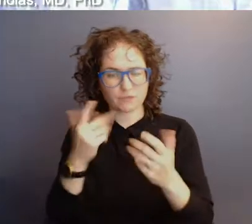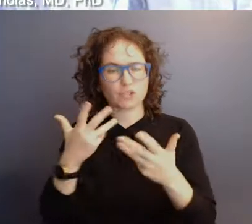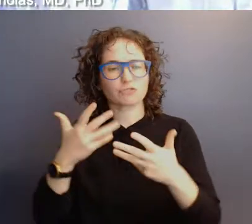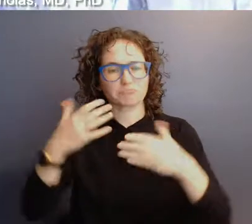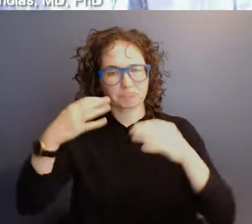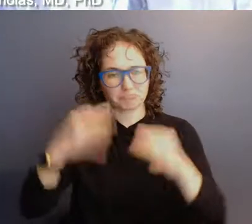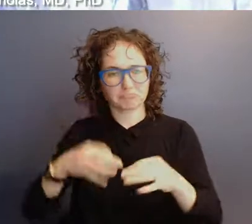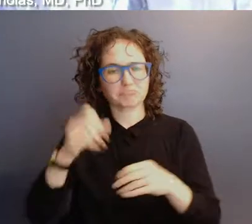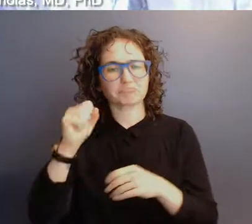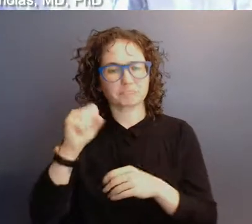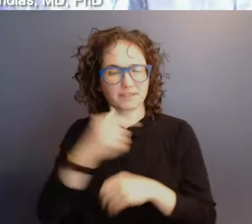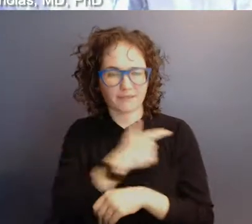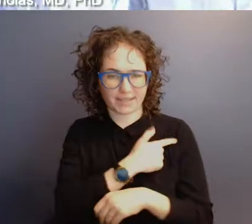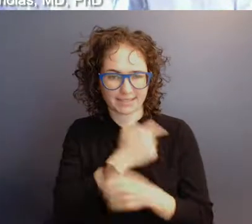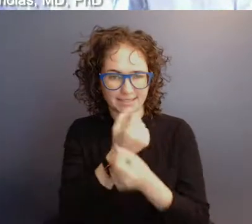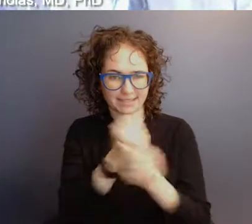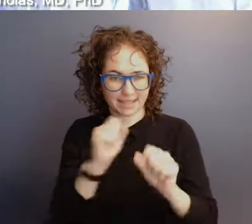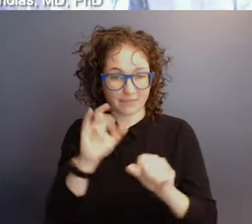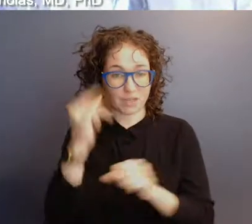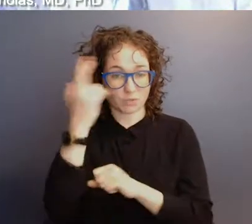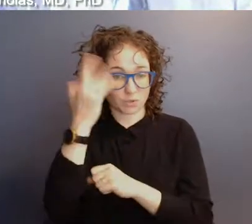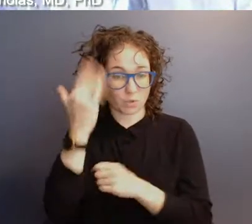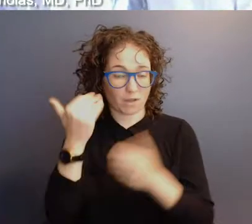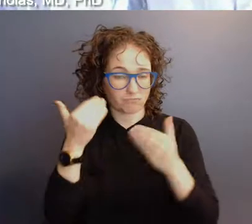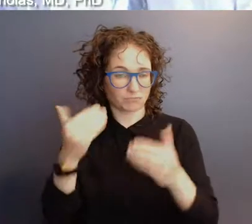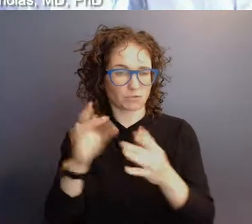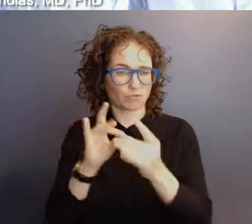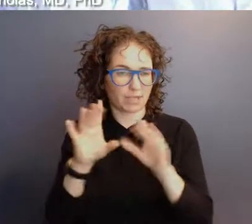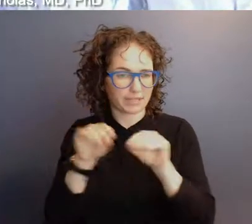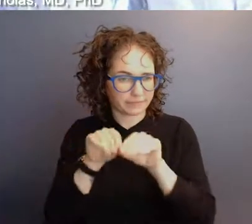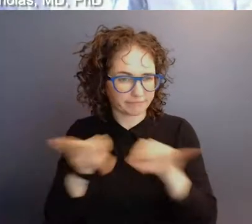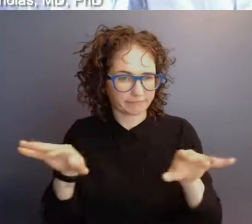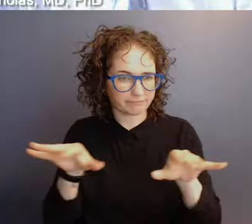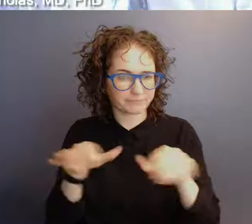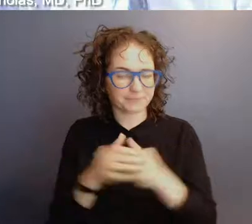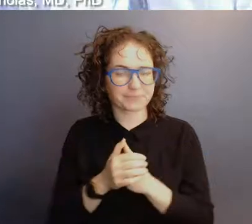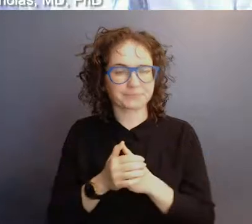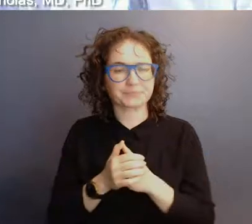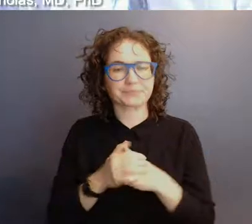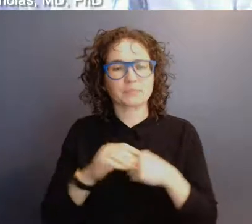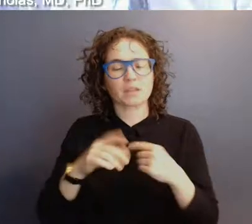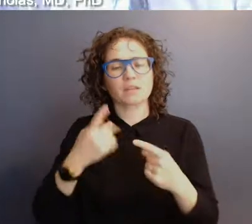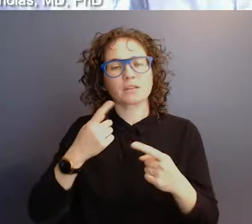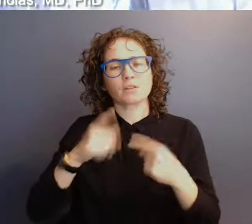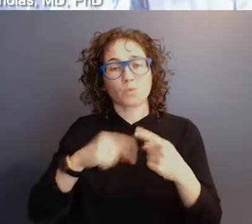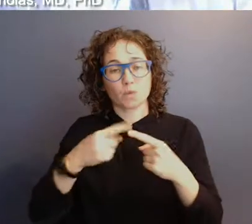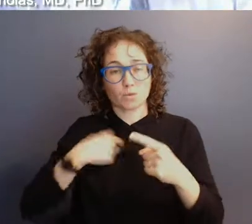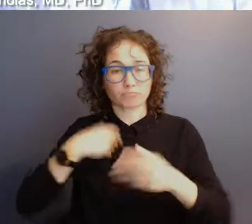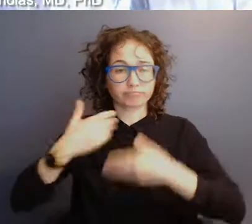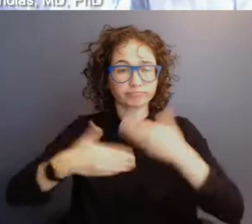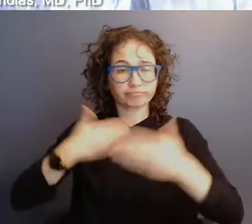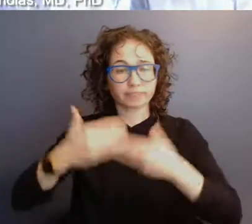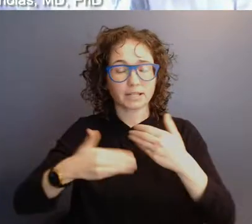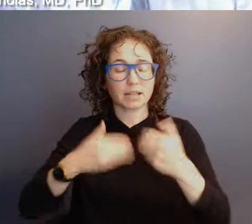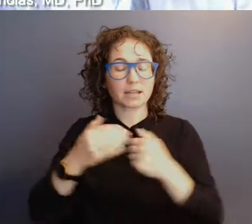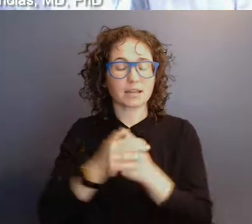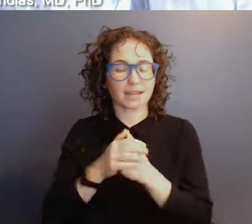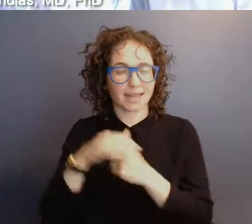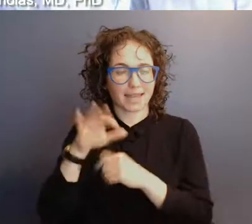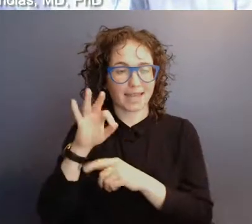safe, and that's why they released it. When we go through this process, the FDA rushes